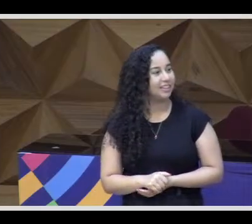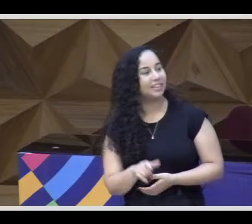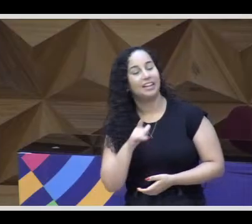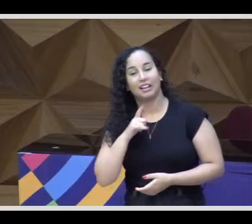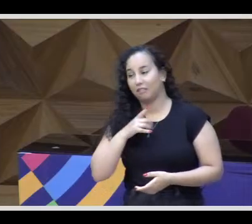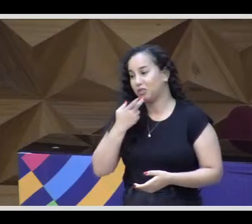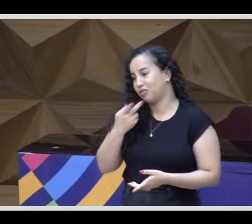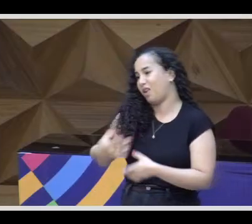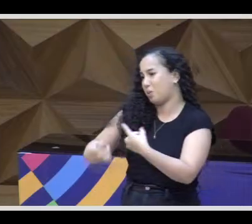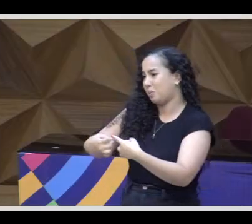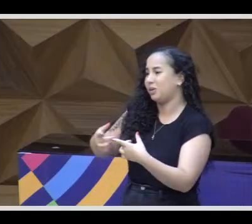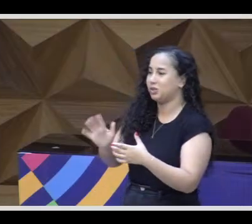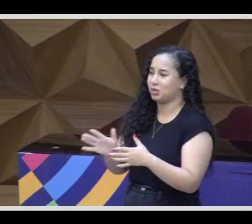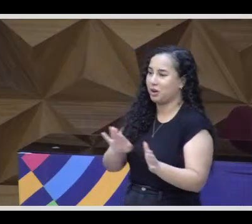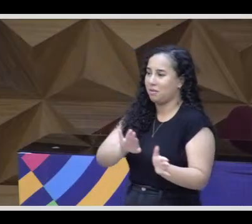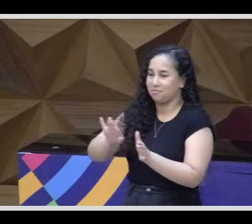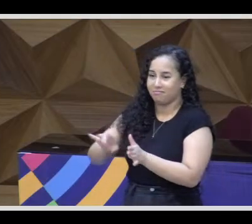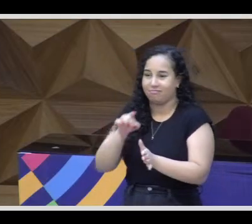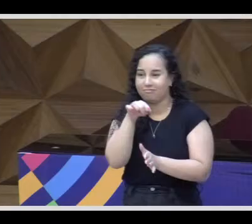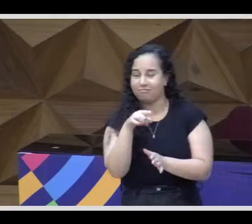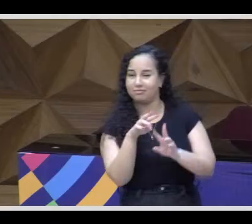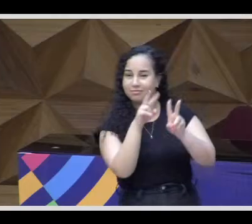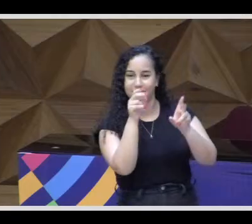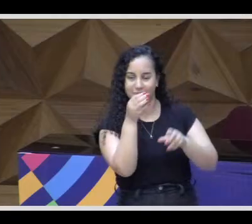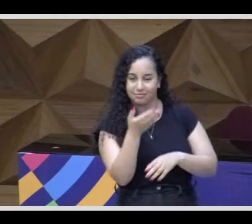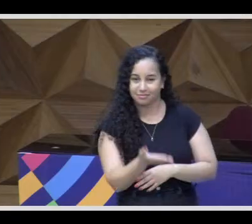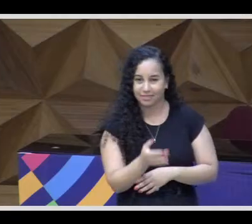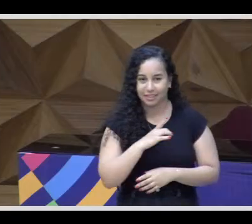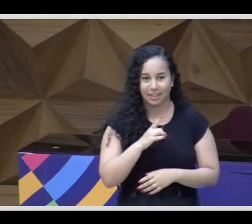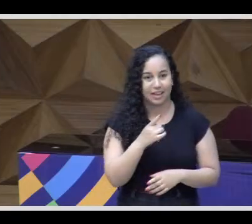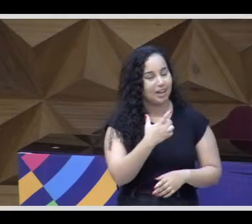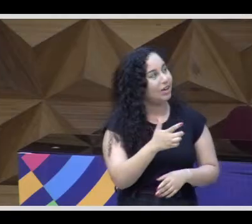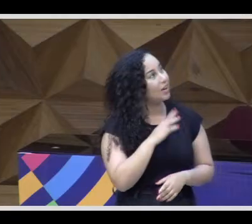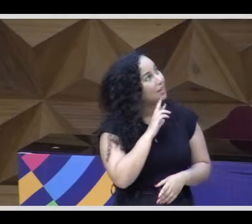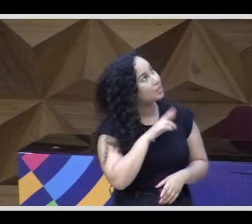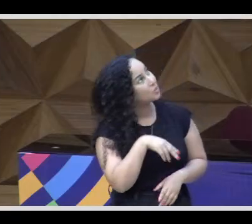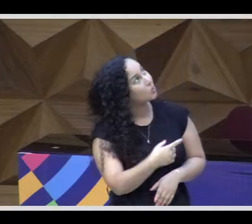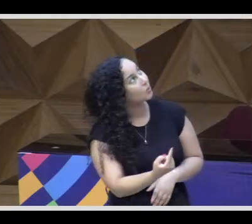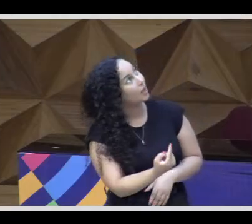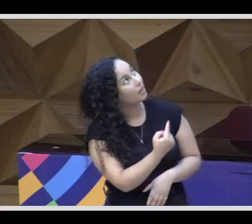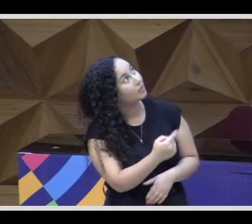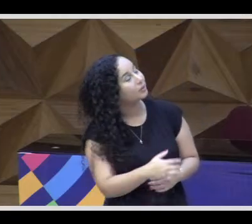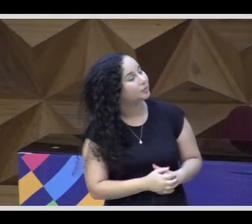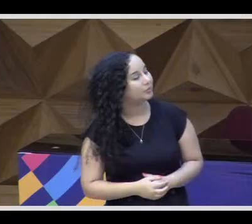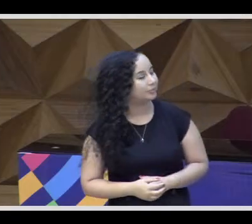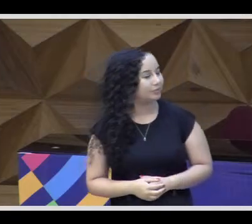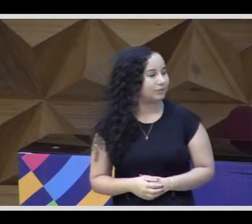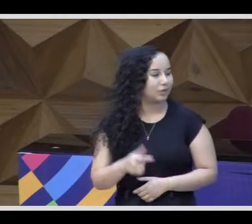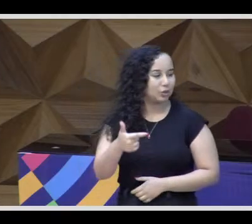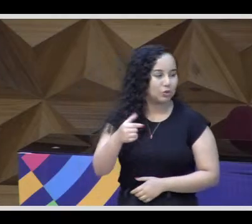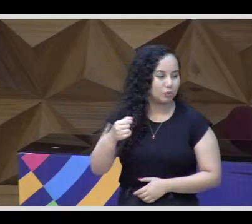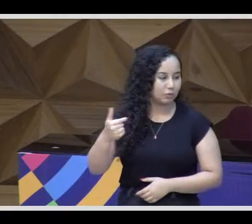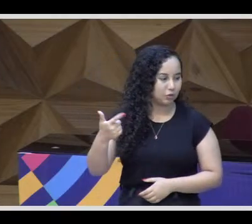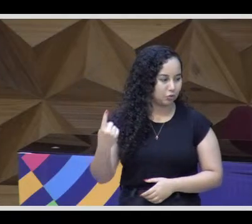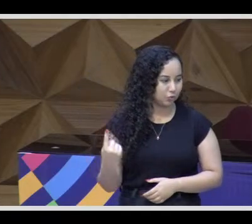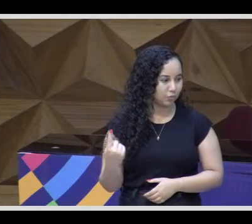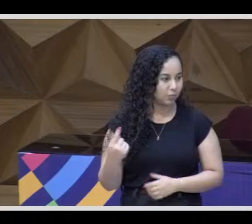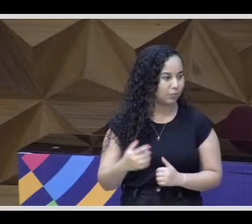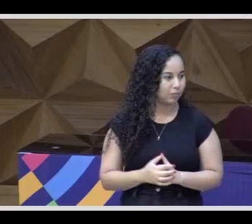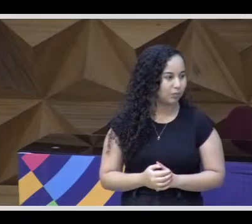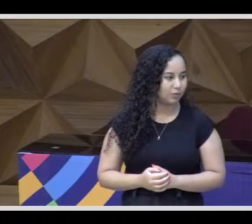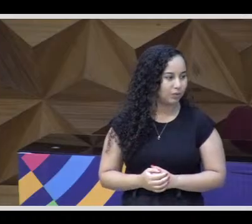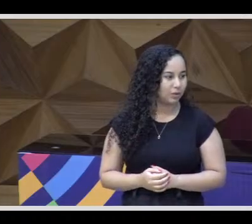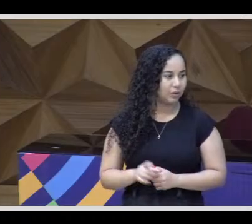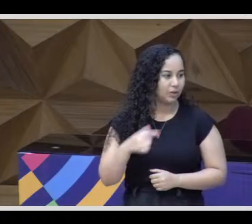anymore, it's entertainment, right? And the great outcome is that this is in 2001, we were able